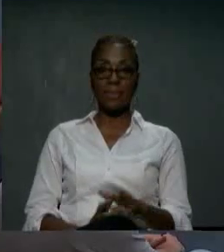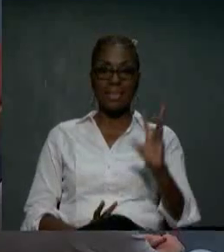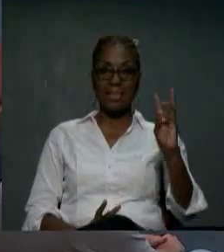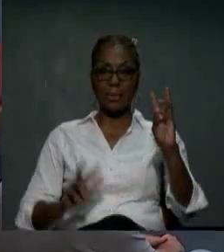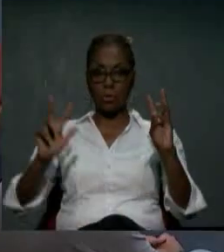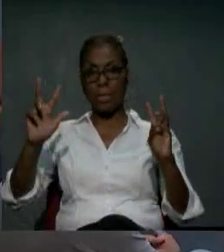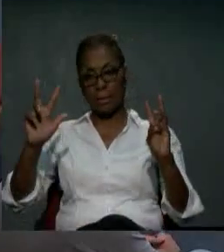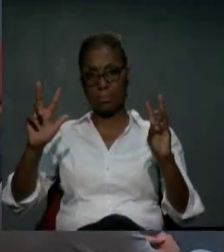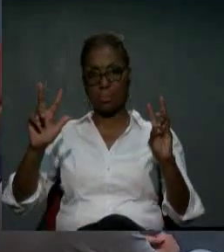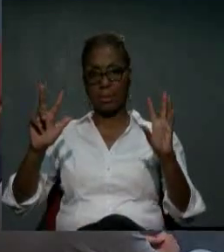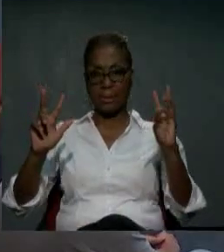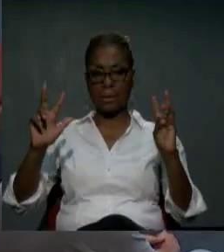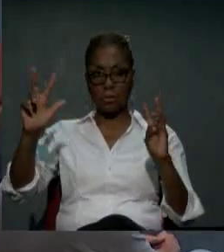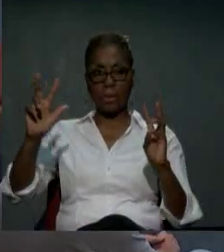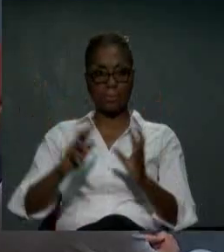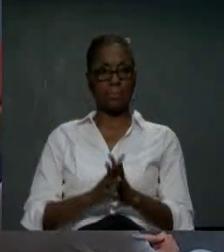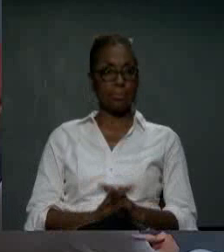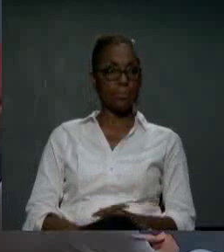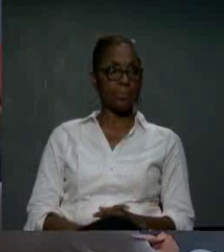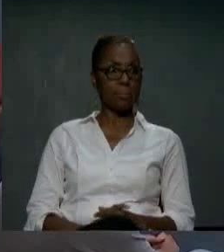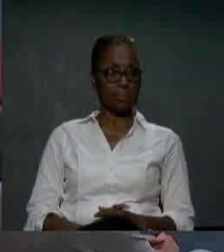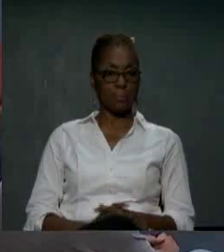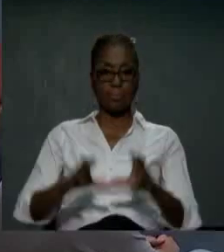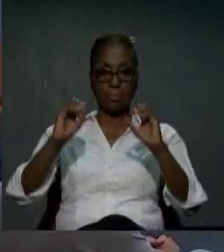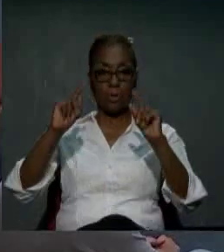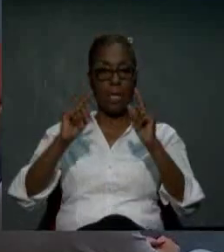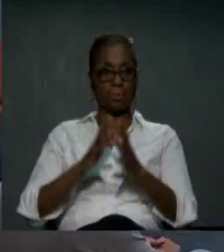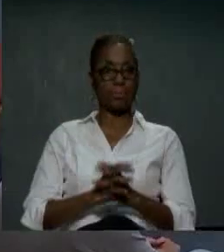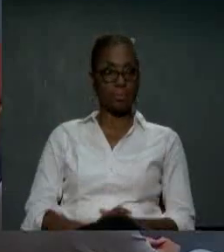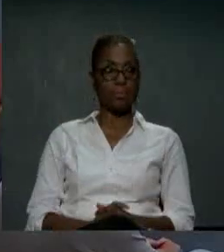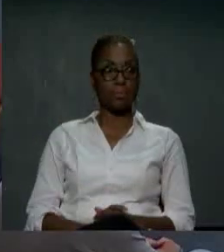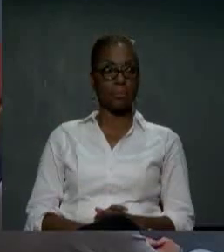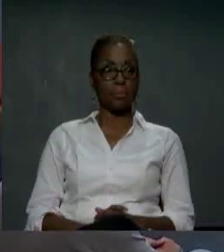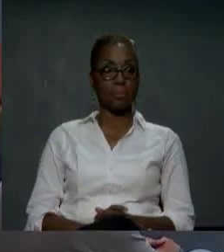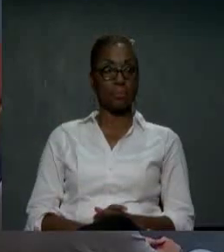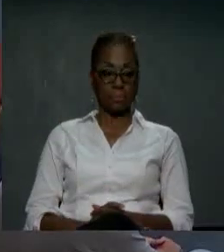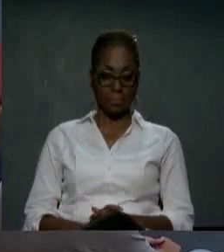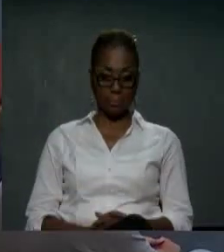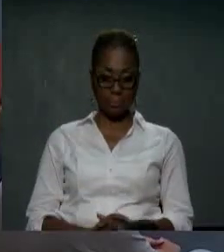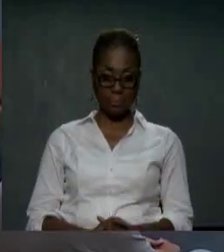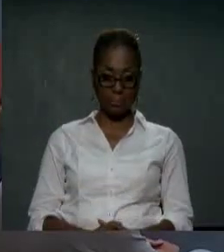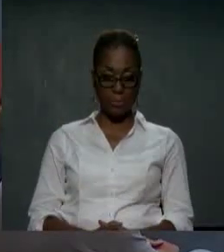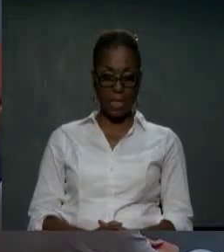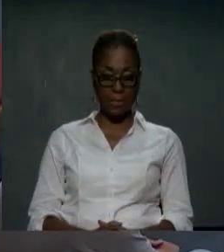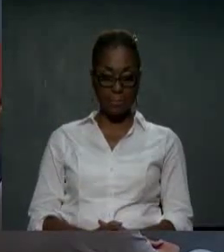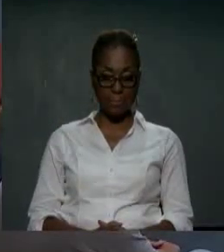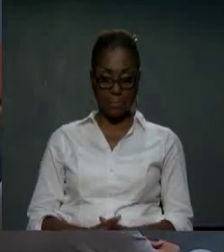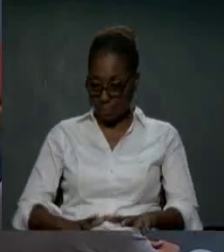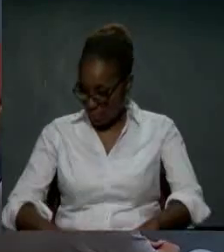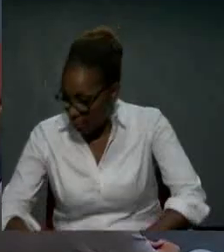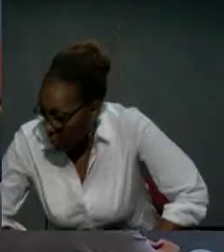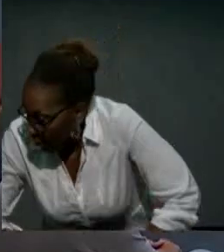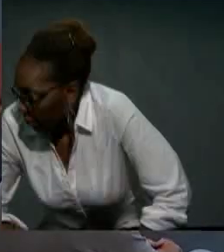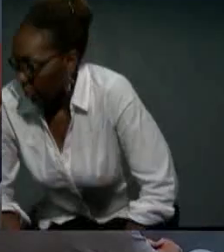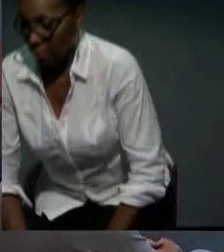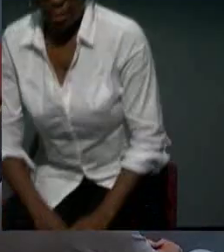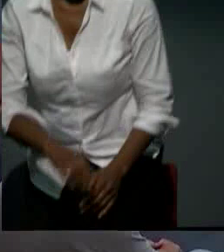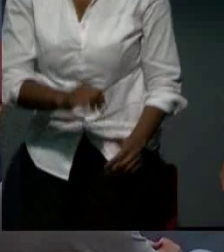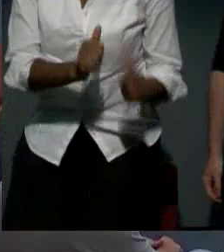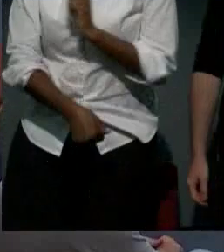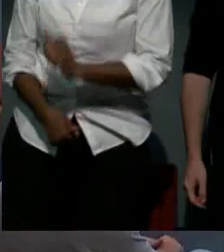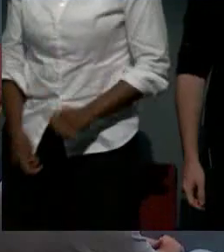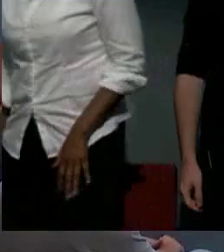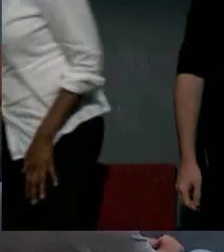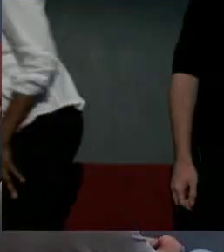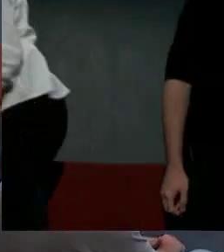6-3. 6-3. Okay. Item passes.